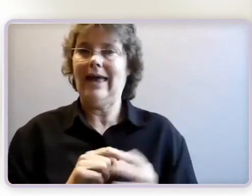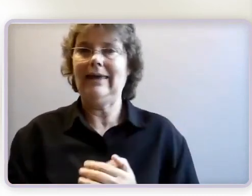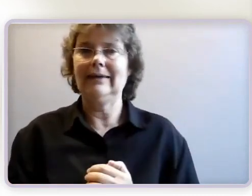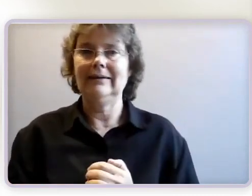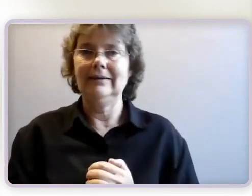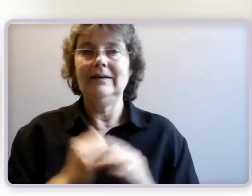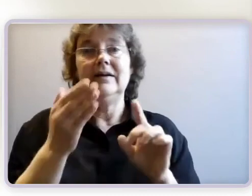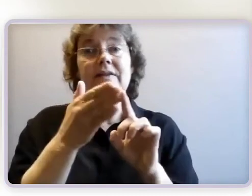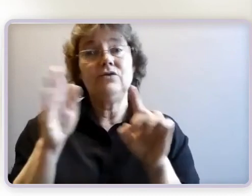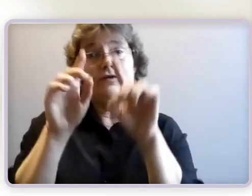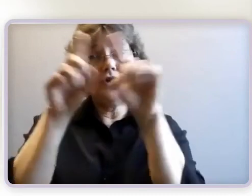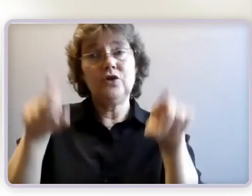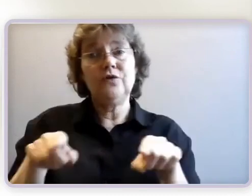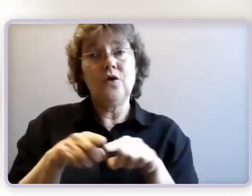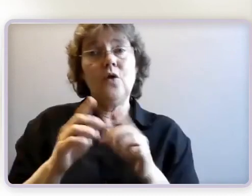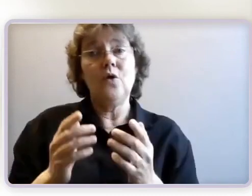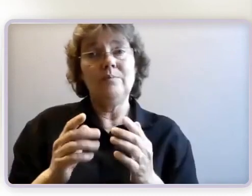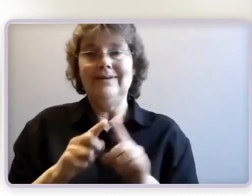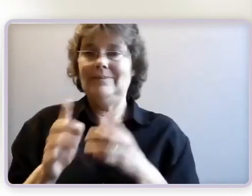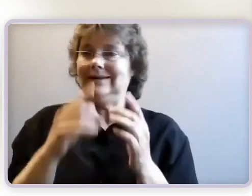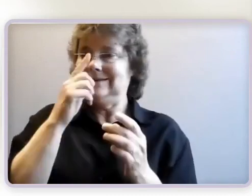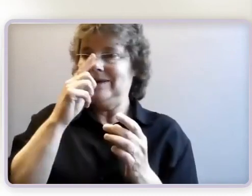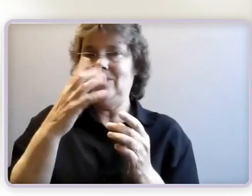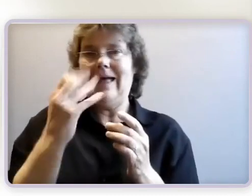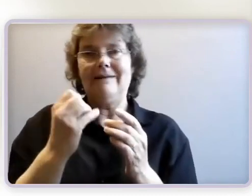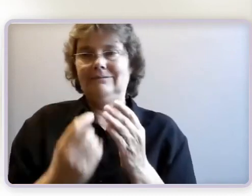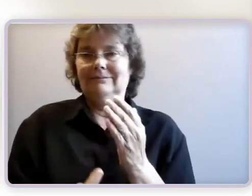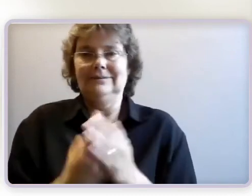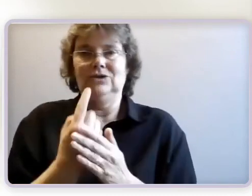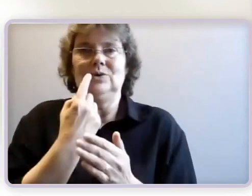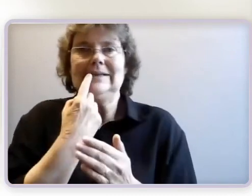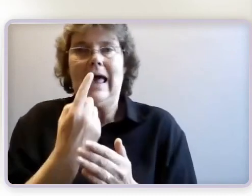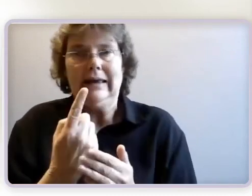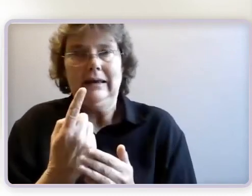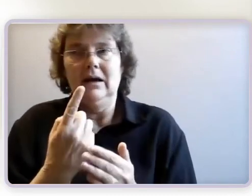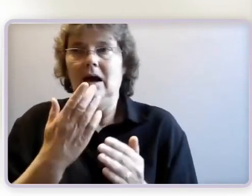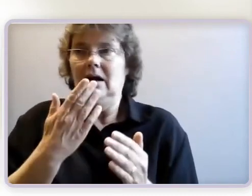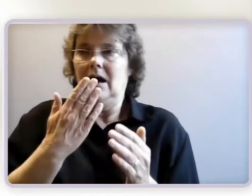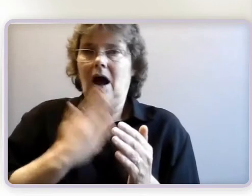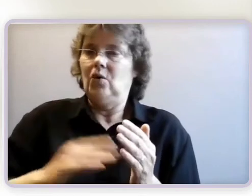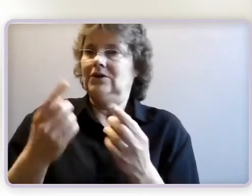people the opportunity to say whether they would prefer advice from an Aboriginal and Torres Strait Islander legal